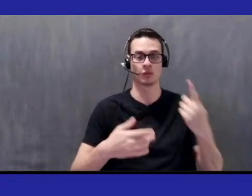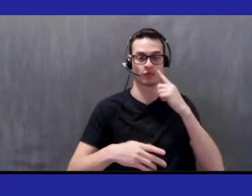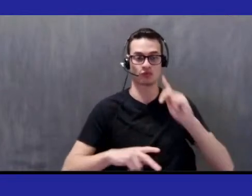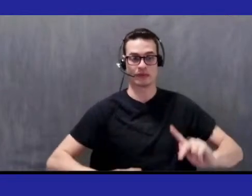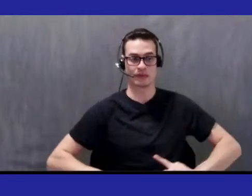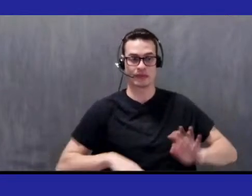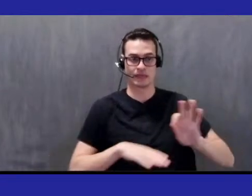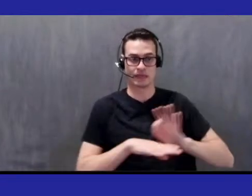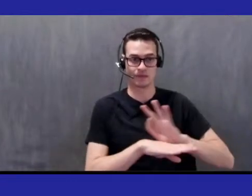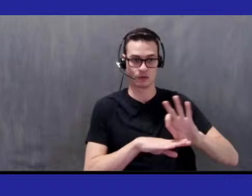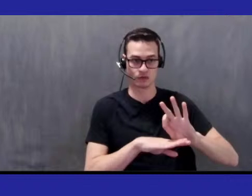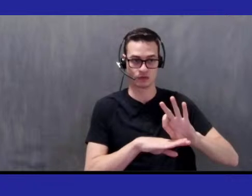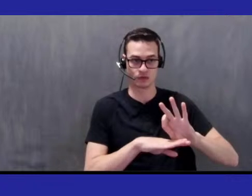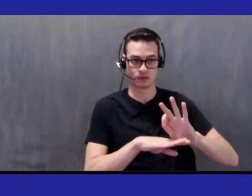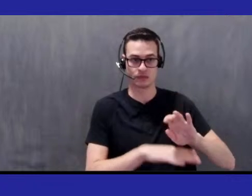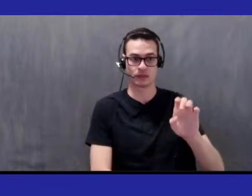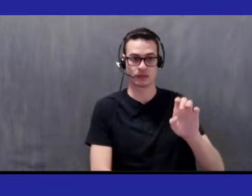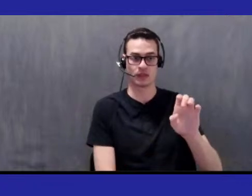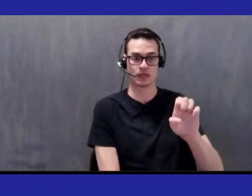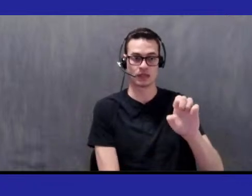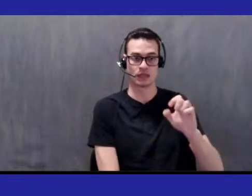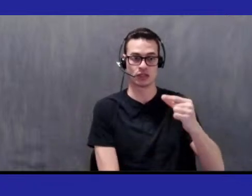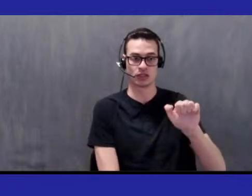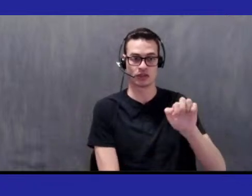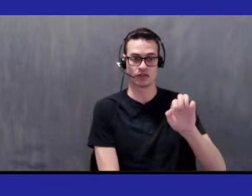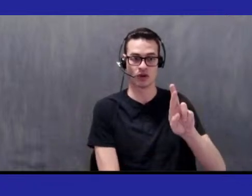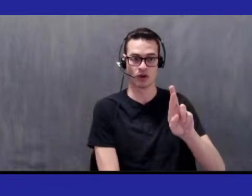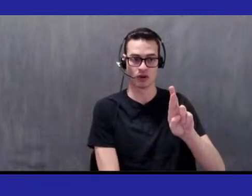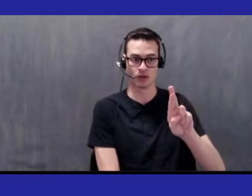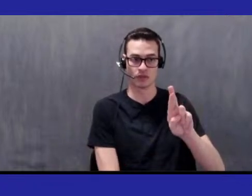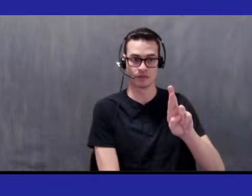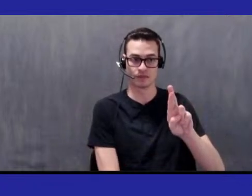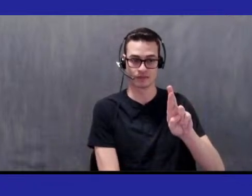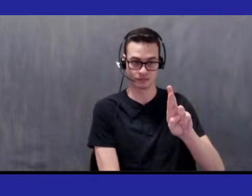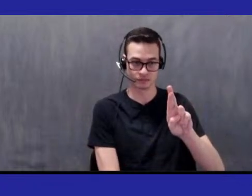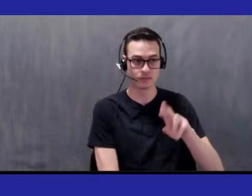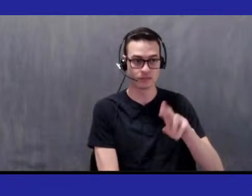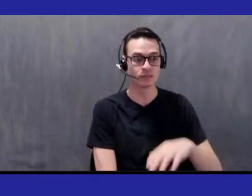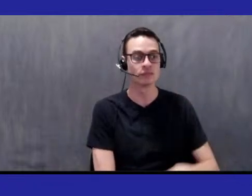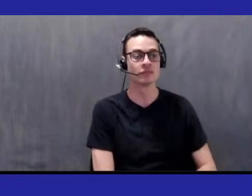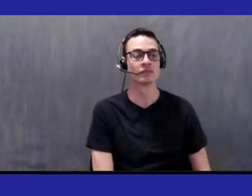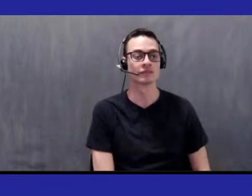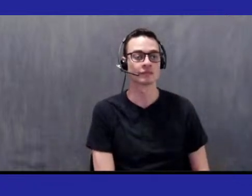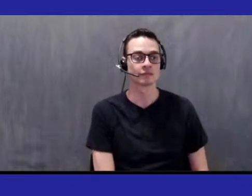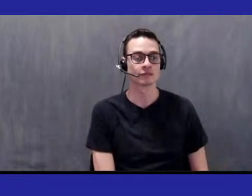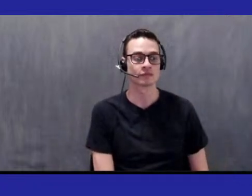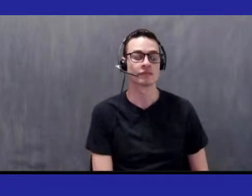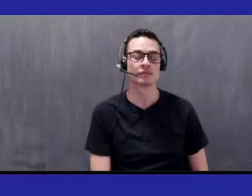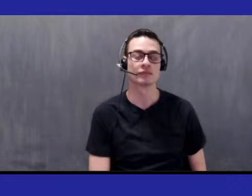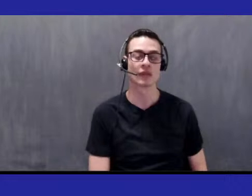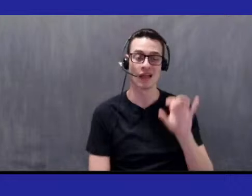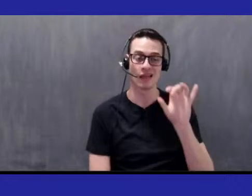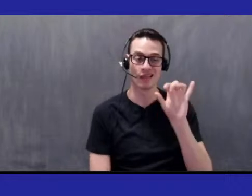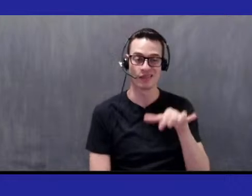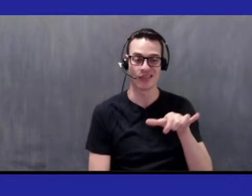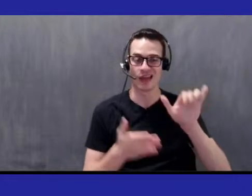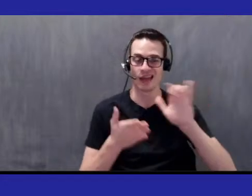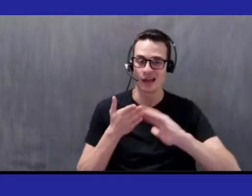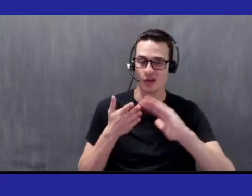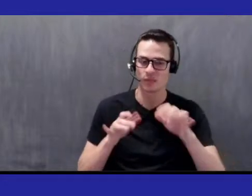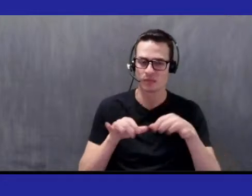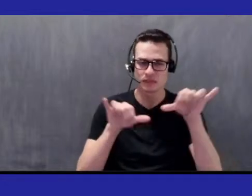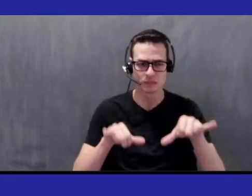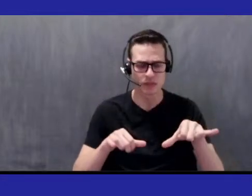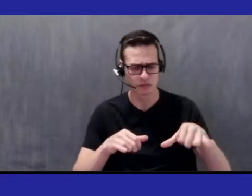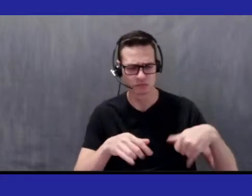of this is EGFR, which estimates a patient's kidney function. So the algorithm systematically